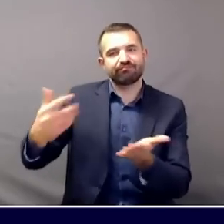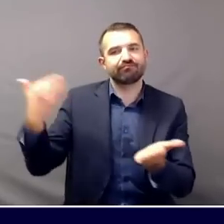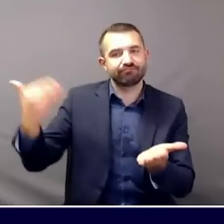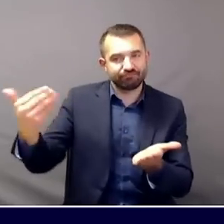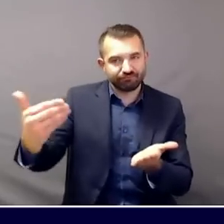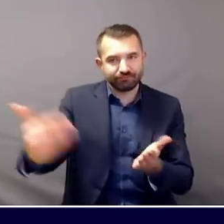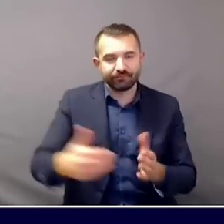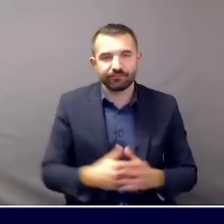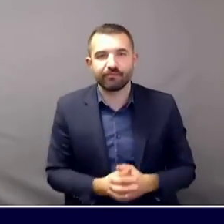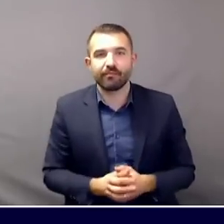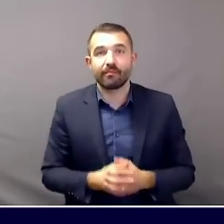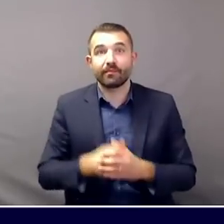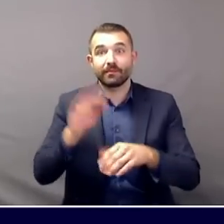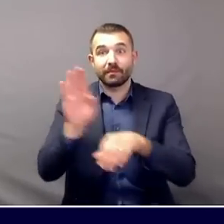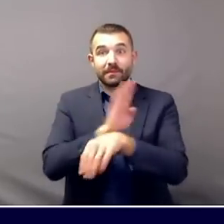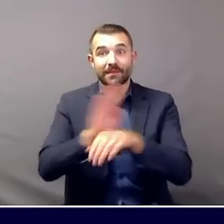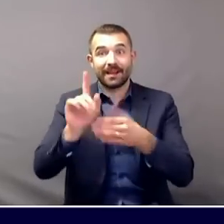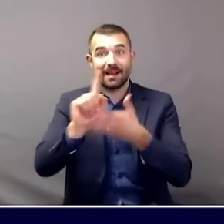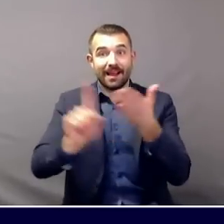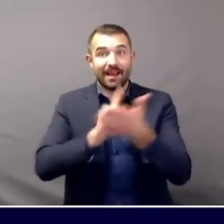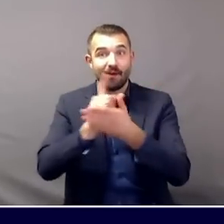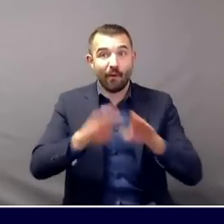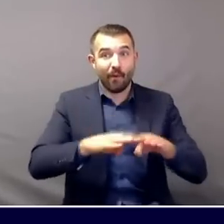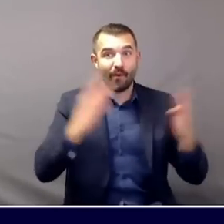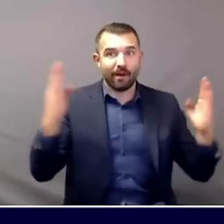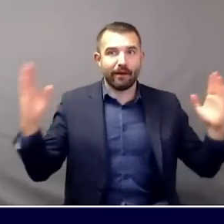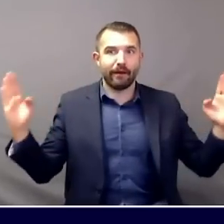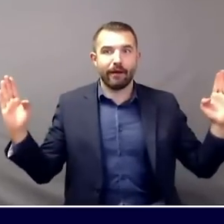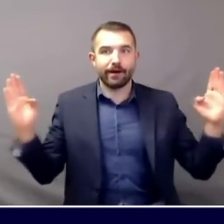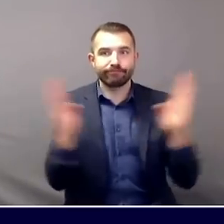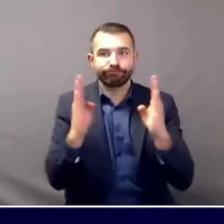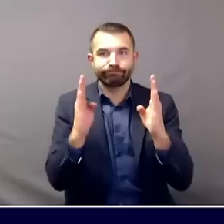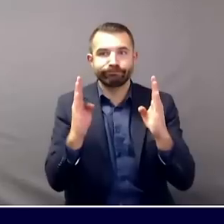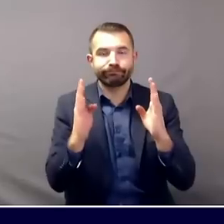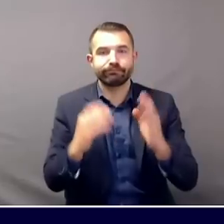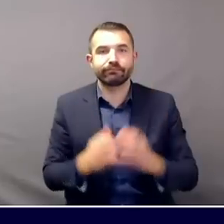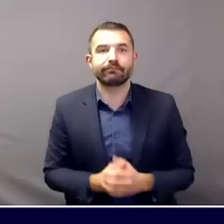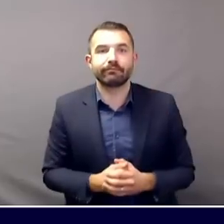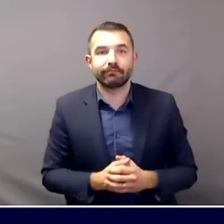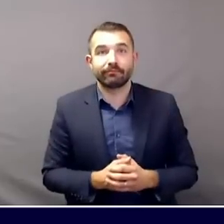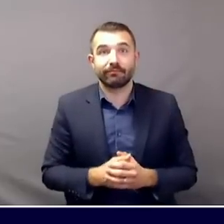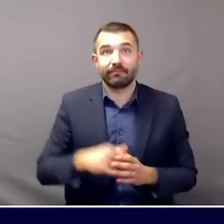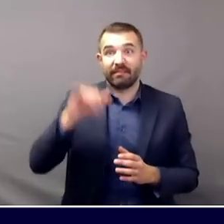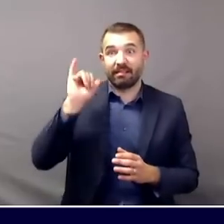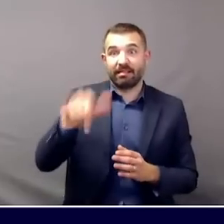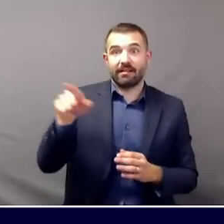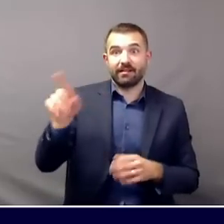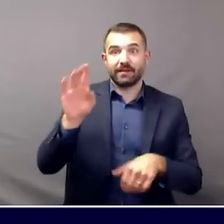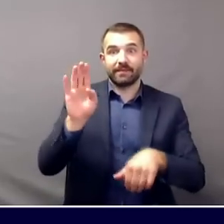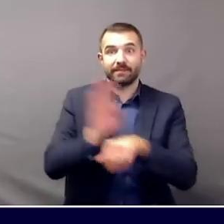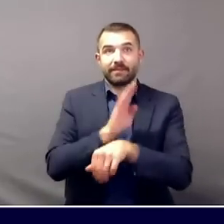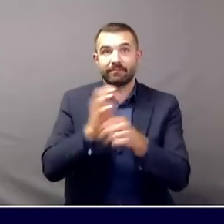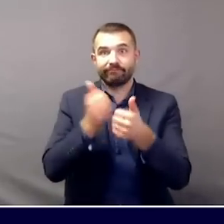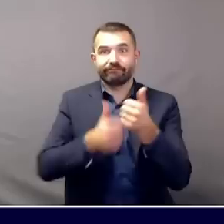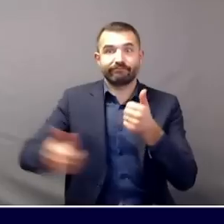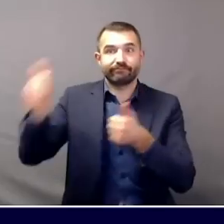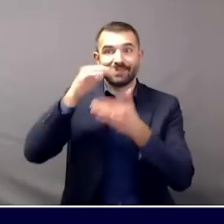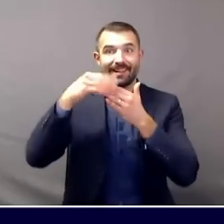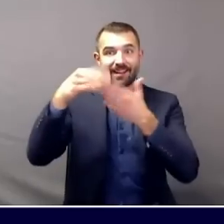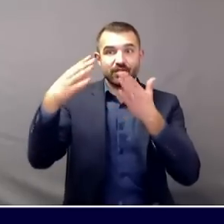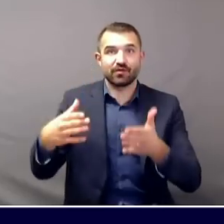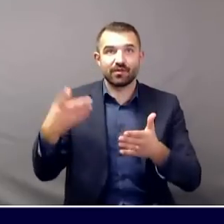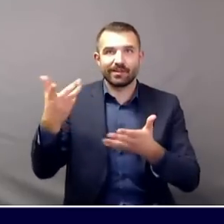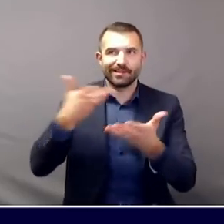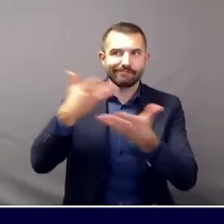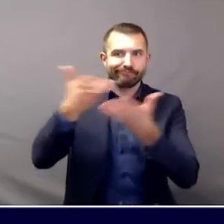hours, and I've been talking with business leaders to get their ideas as well. And one of the things they've expressed to me is that